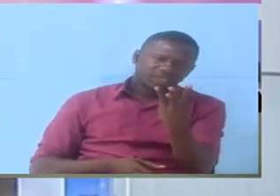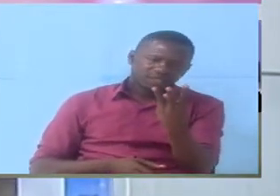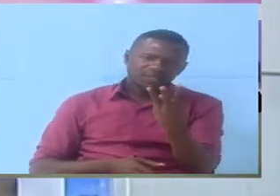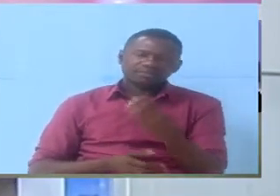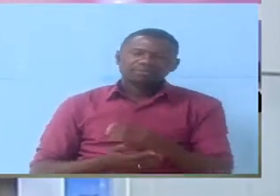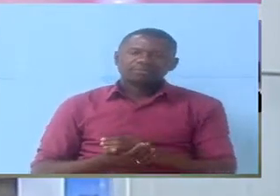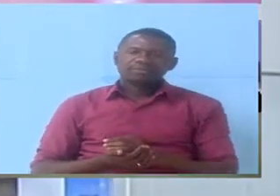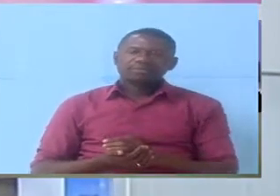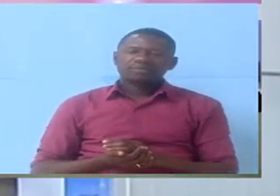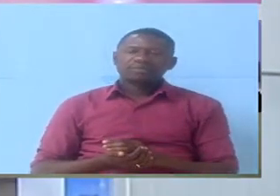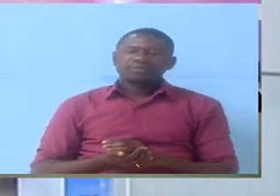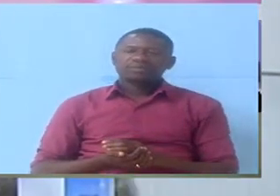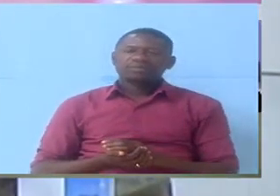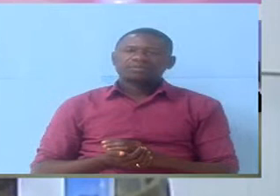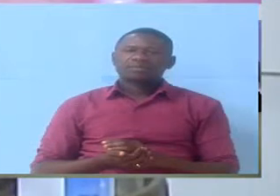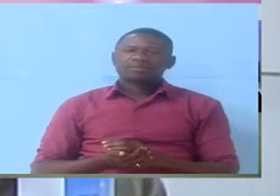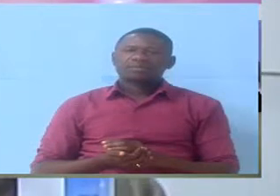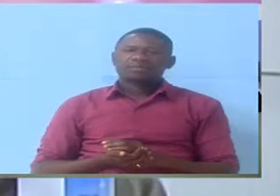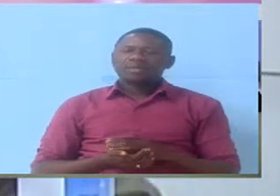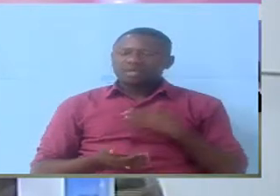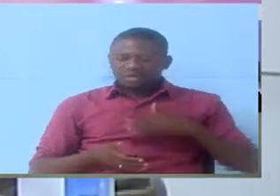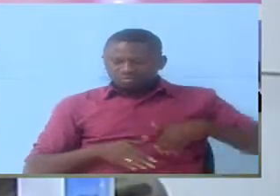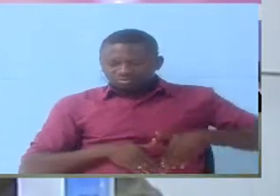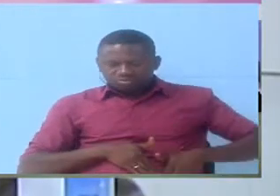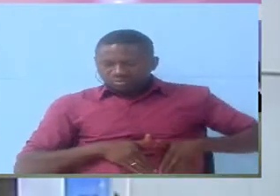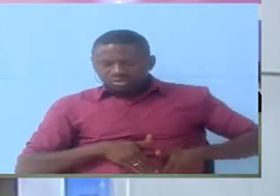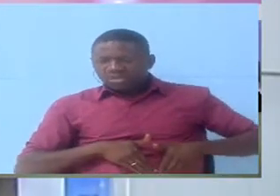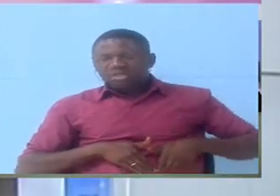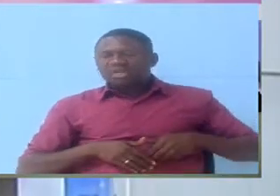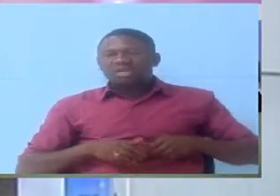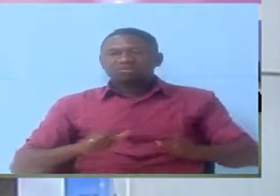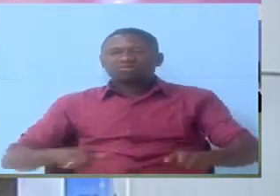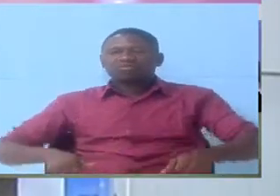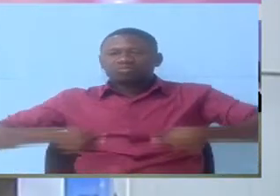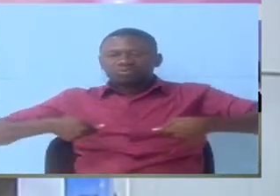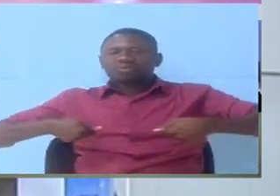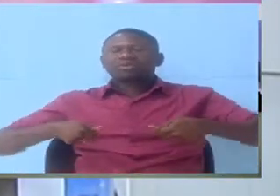number 1, number 2, number 3. Then stuck them onto their trousers.